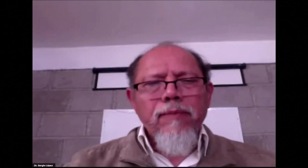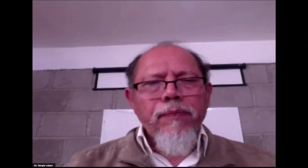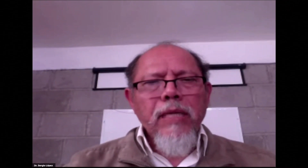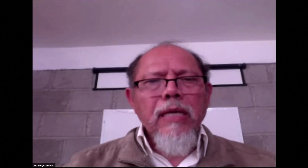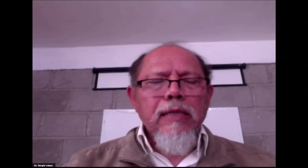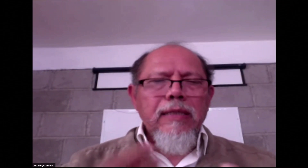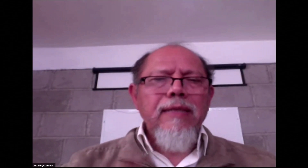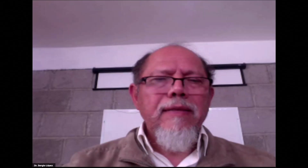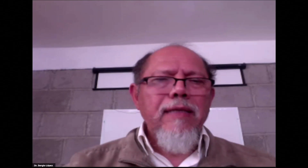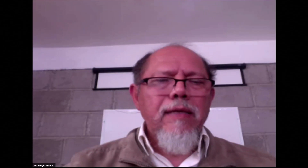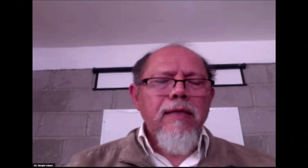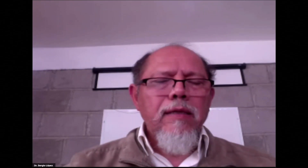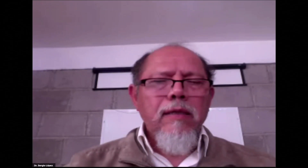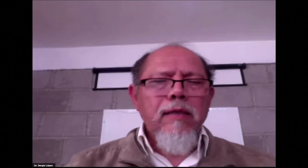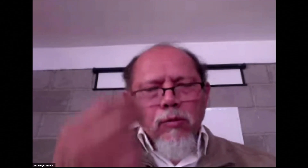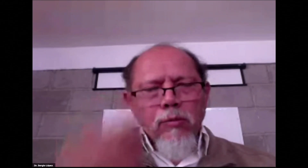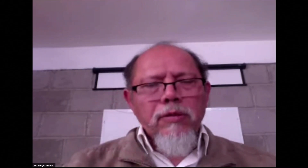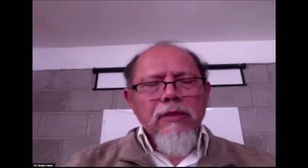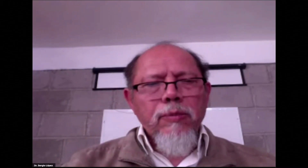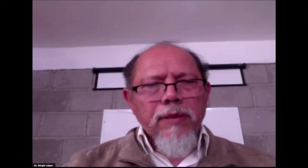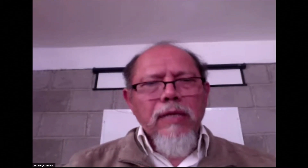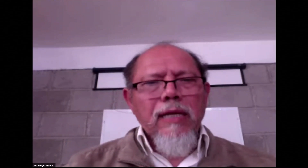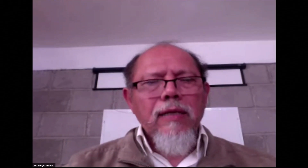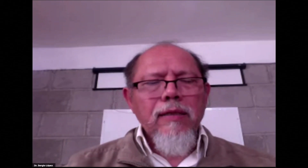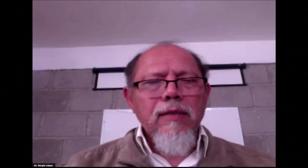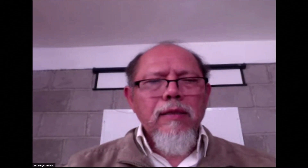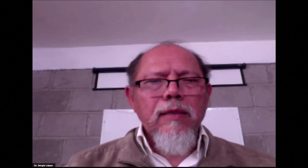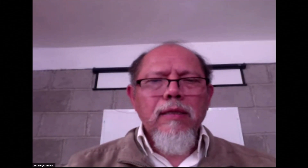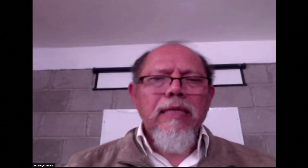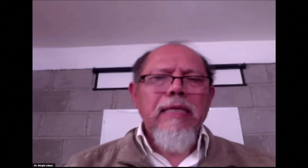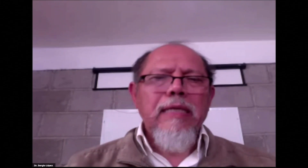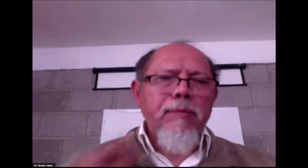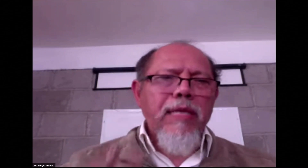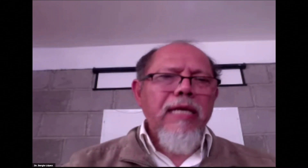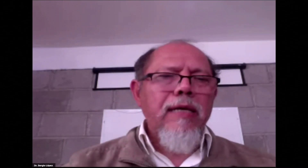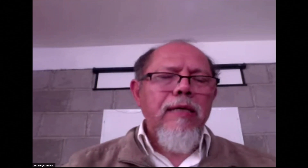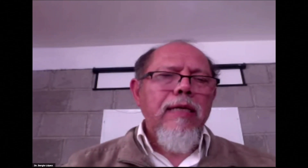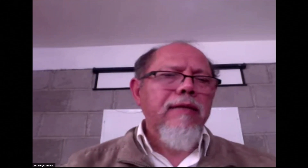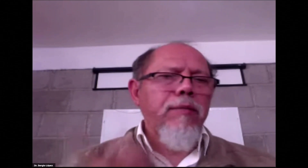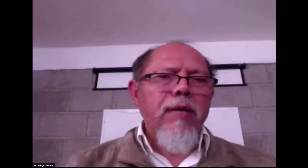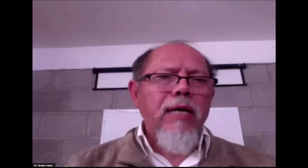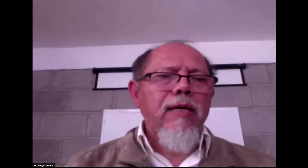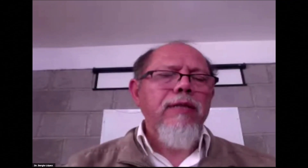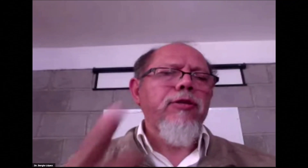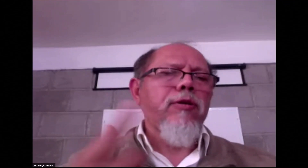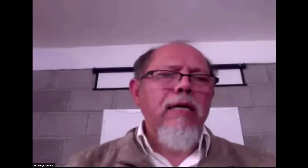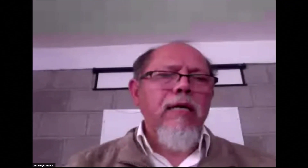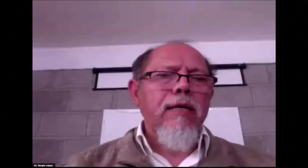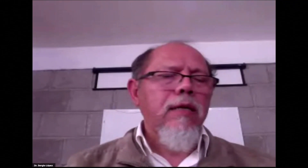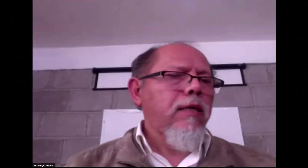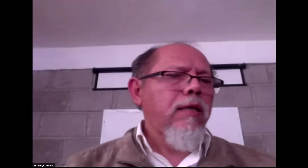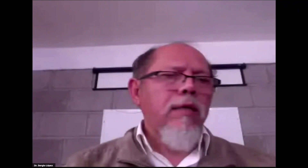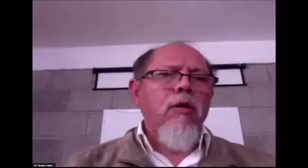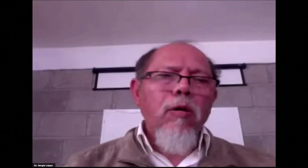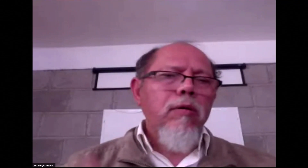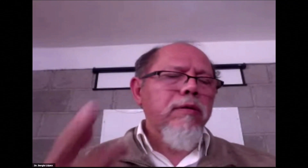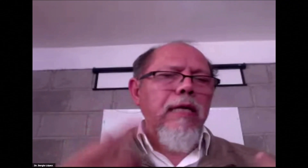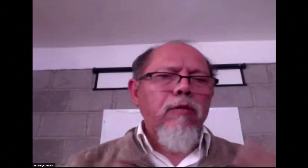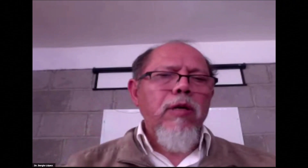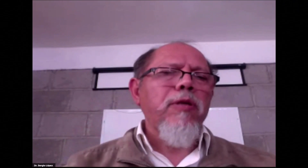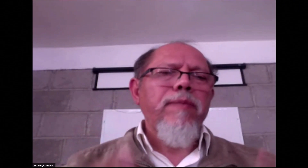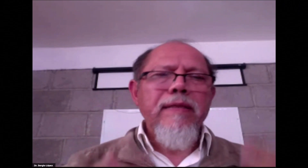That individual gets to decide and actually does decide a personal process that implies hurting